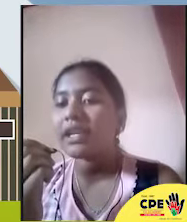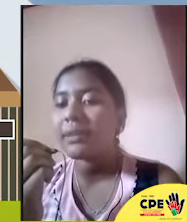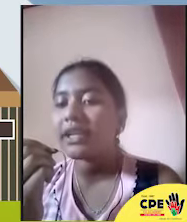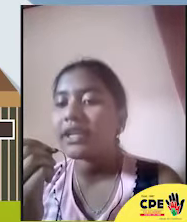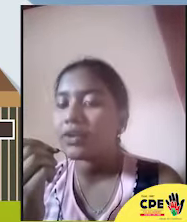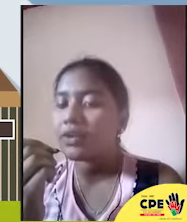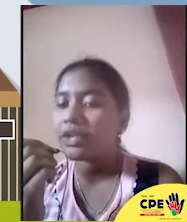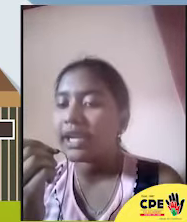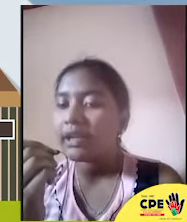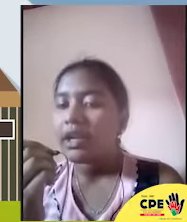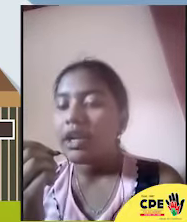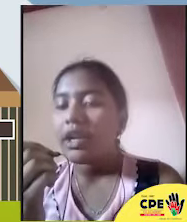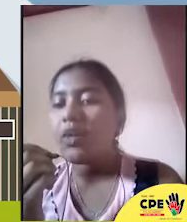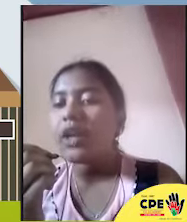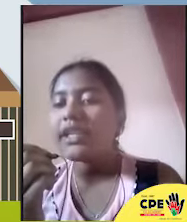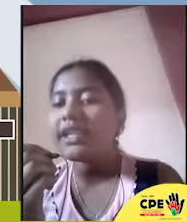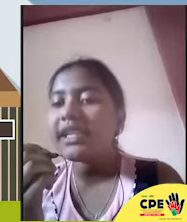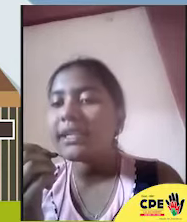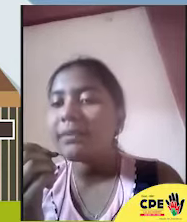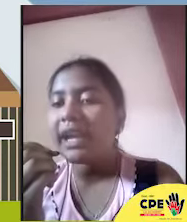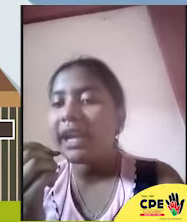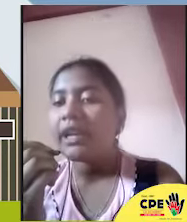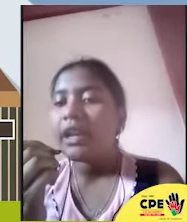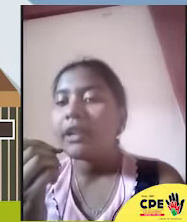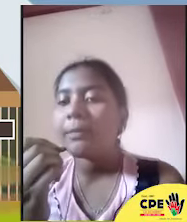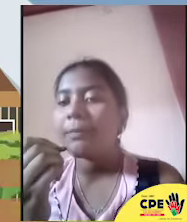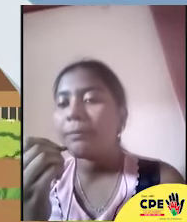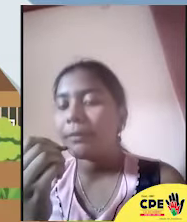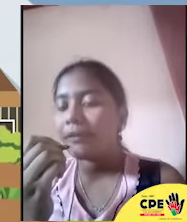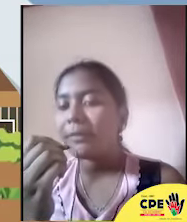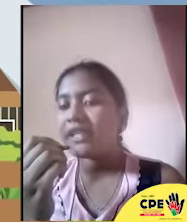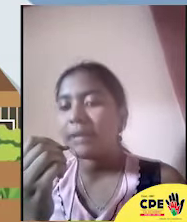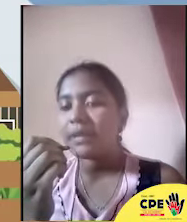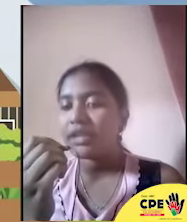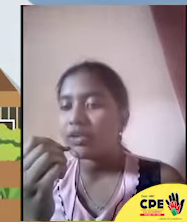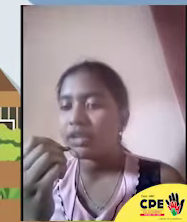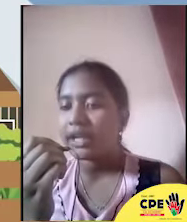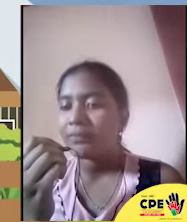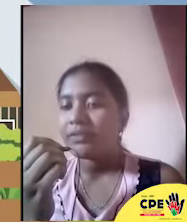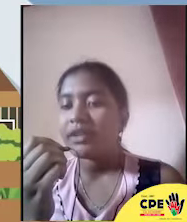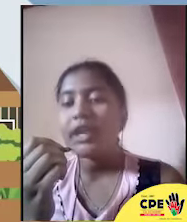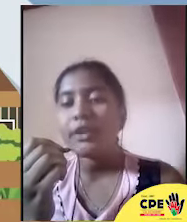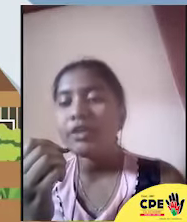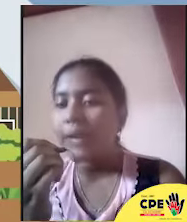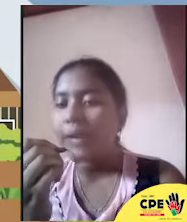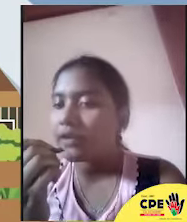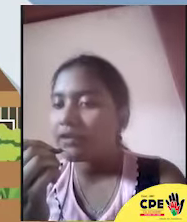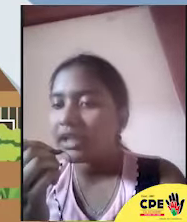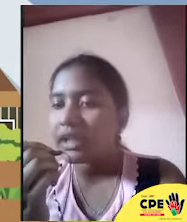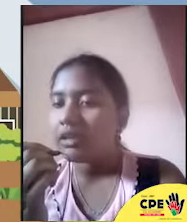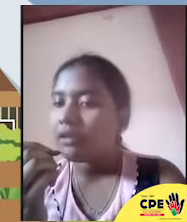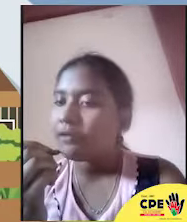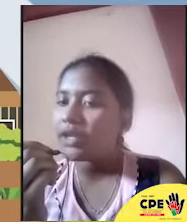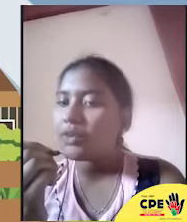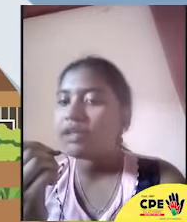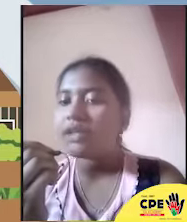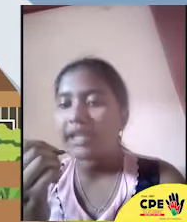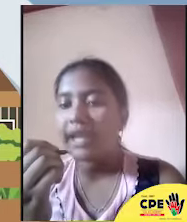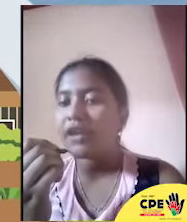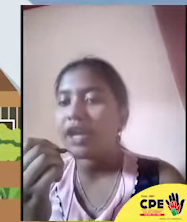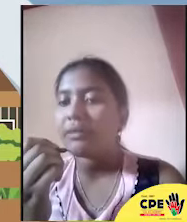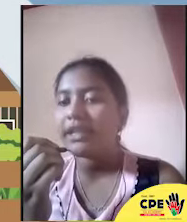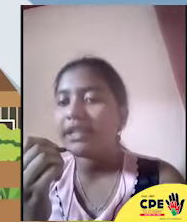are committing suicide. Now, what's the reason behind the farmers committing suicide? There are two types of reason. First one